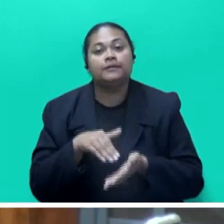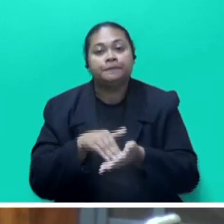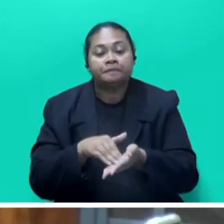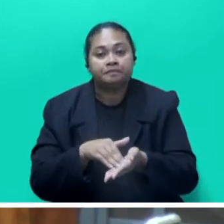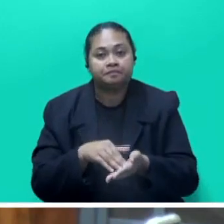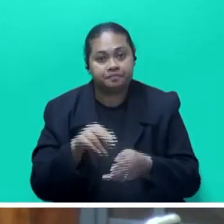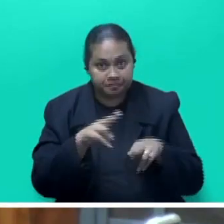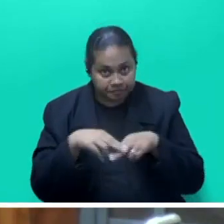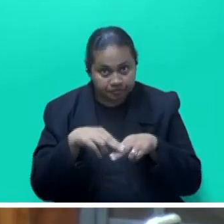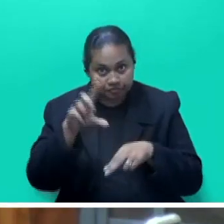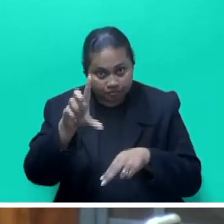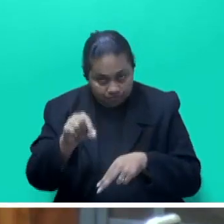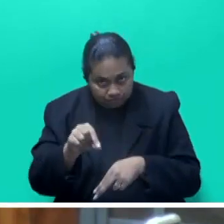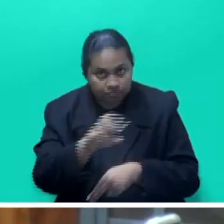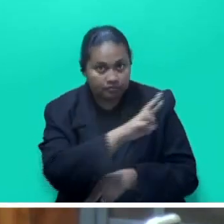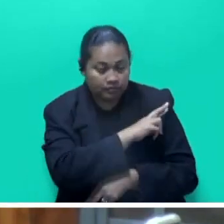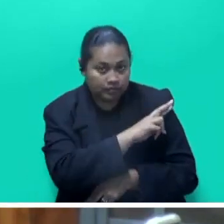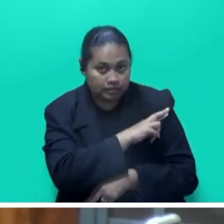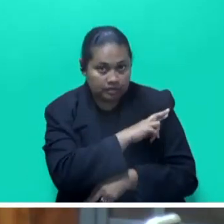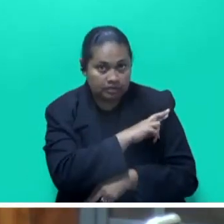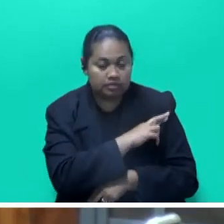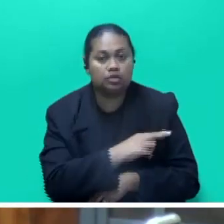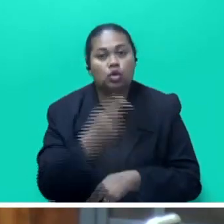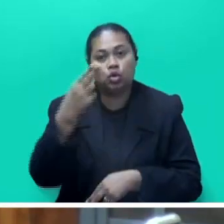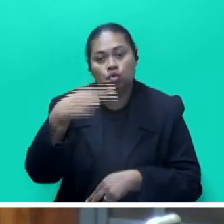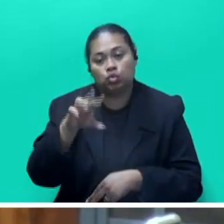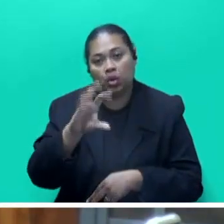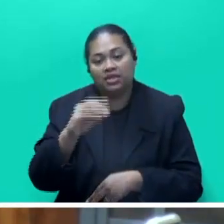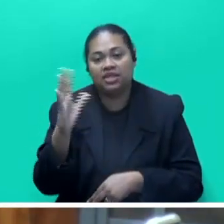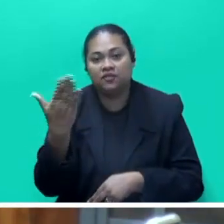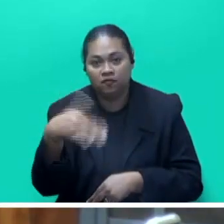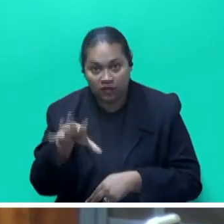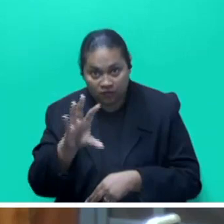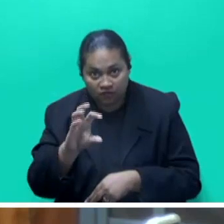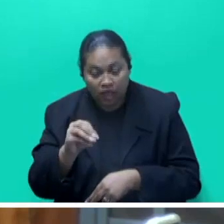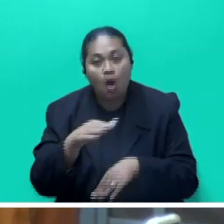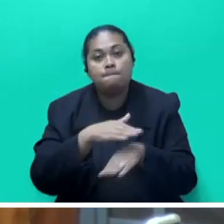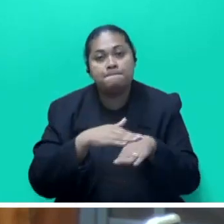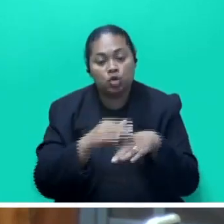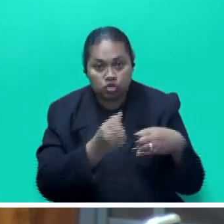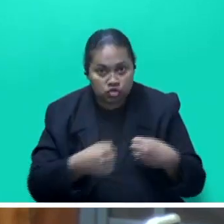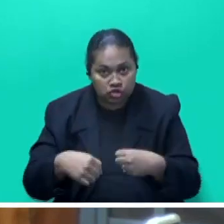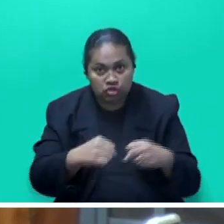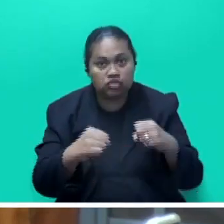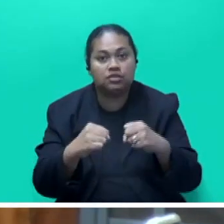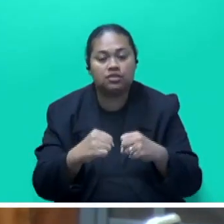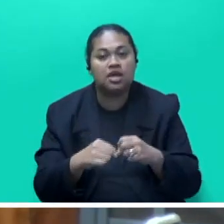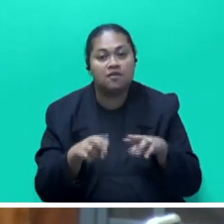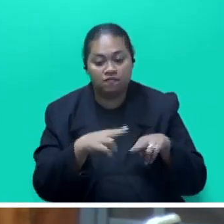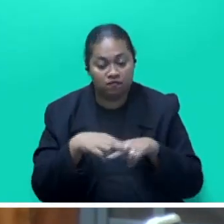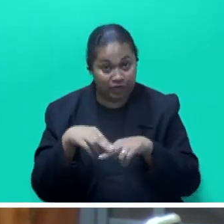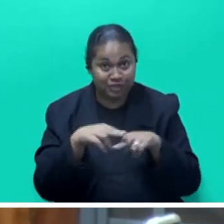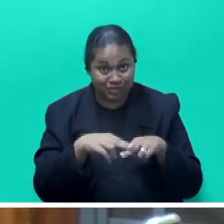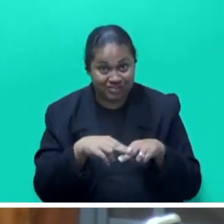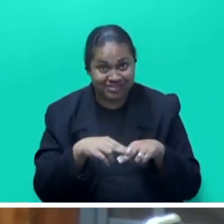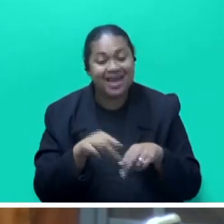obligations under the BOE Declaration and the 2050 Blue Pacific Strategy, and also affirms Fiji's position